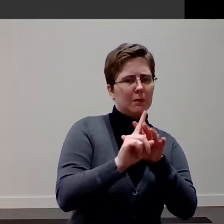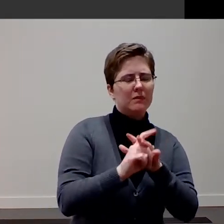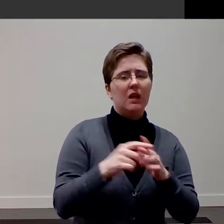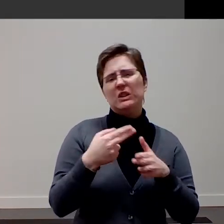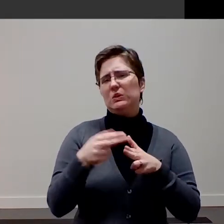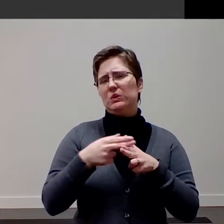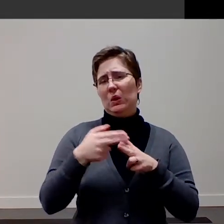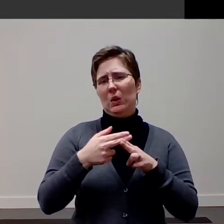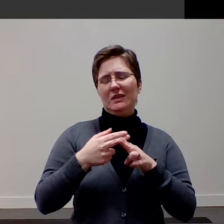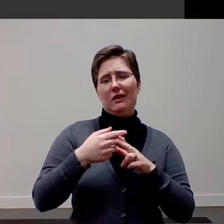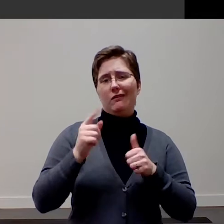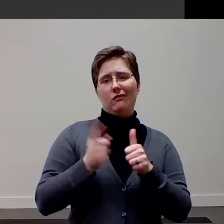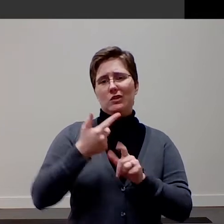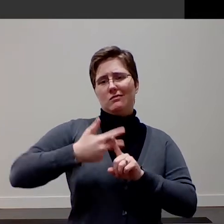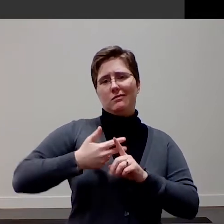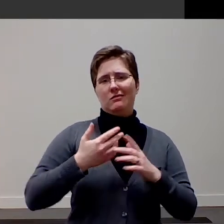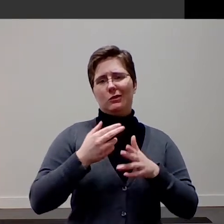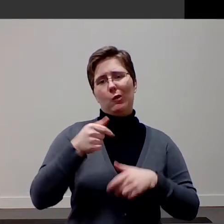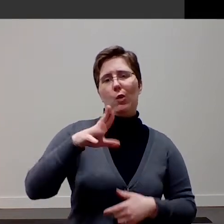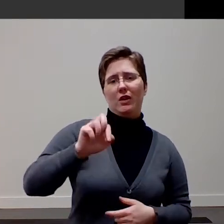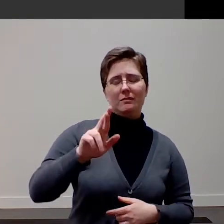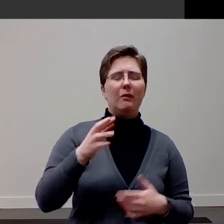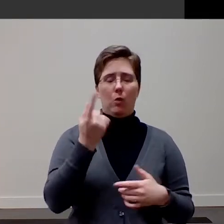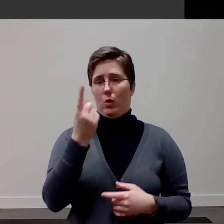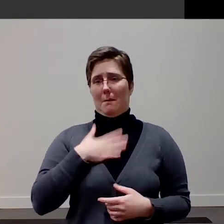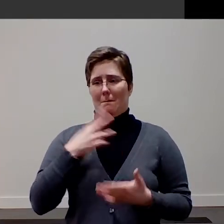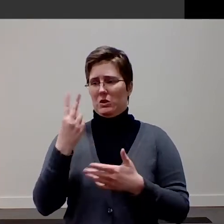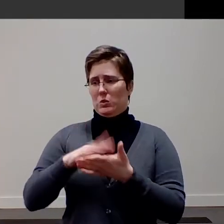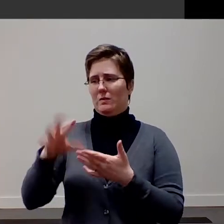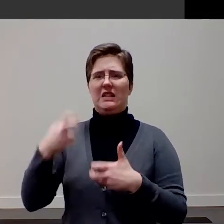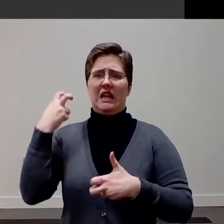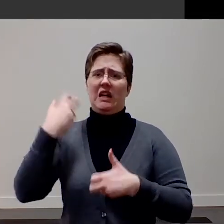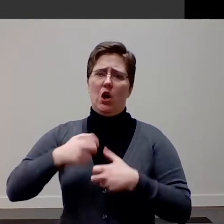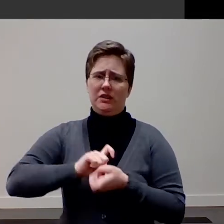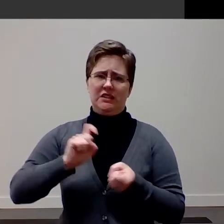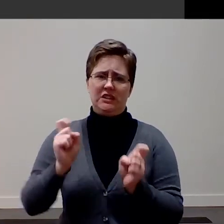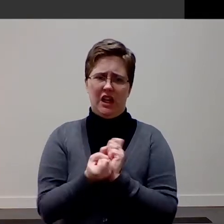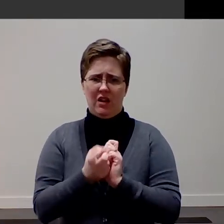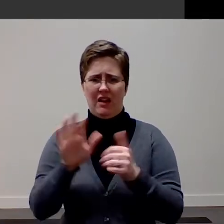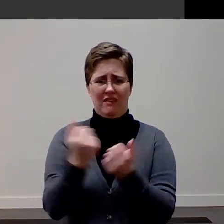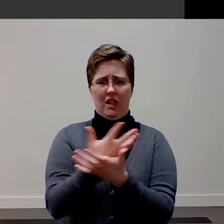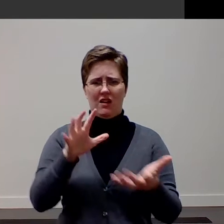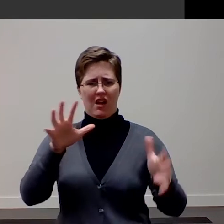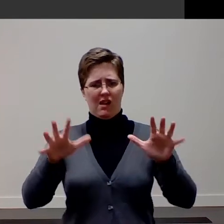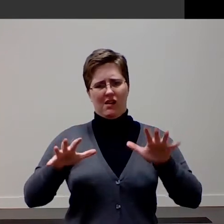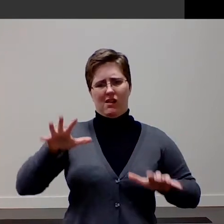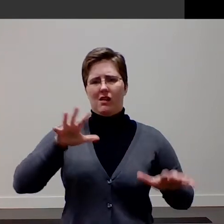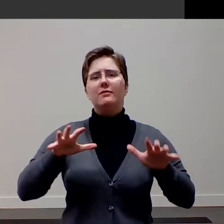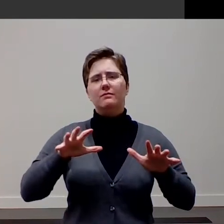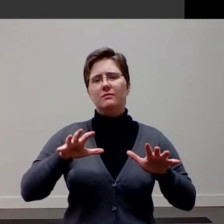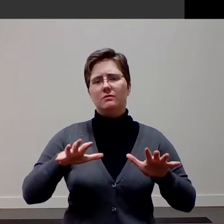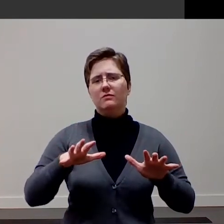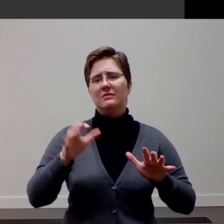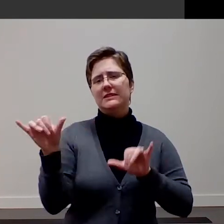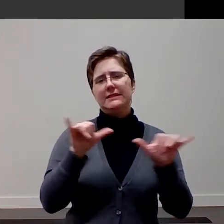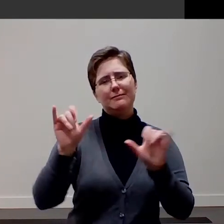short quarter. I know for one of my two students, it was a hard adjustment to all the changes this year, sort of like it has